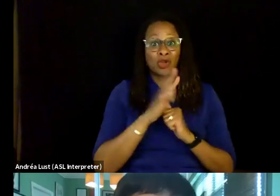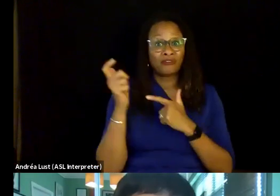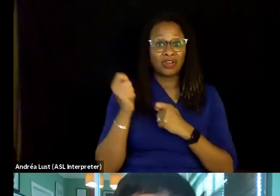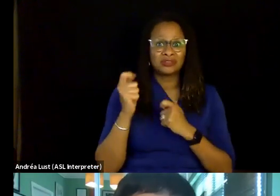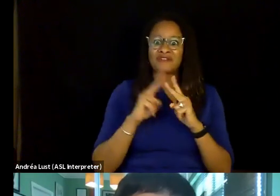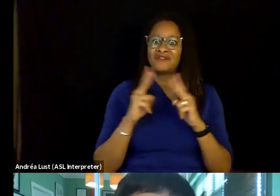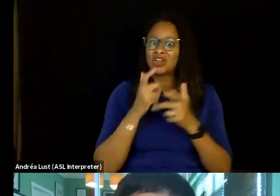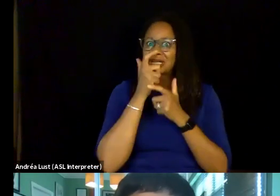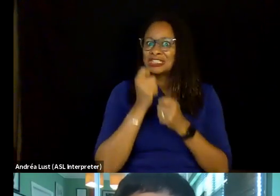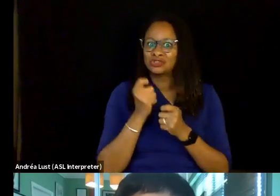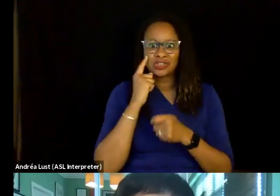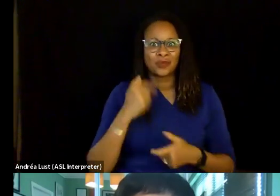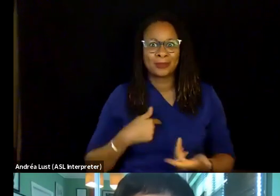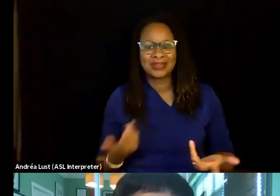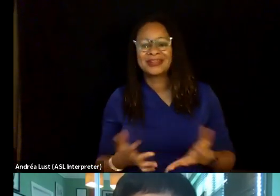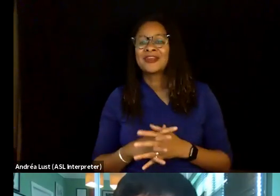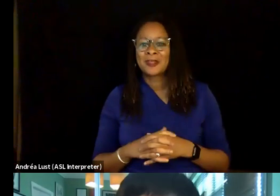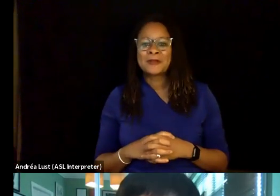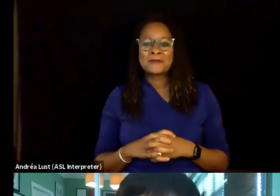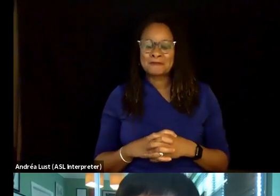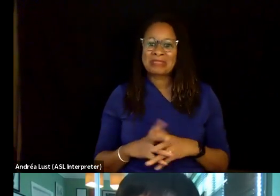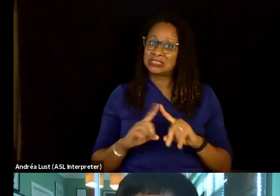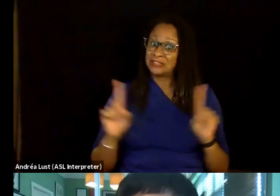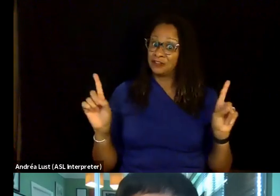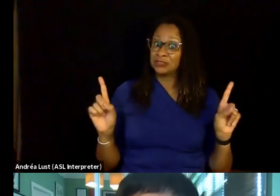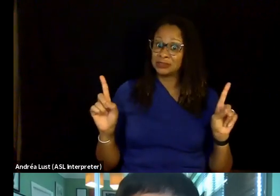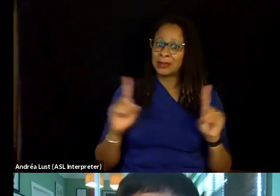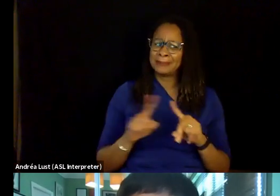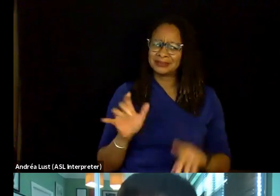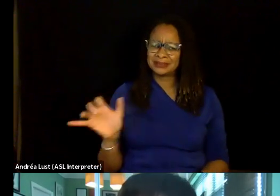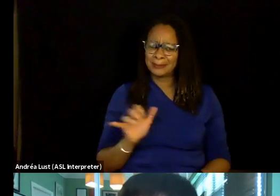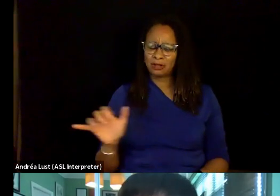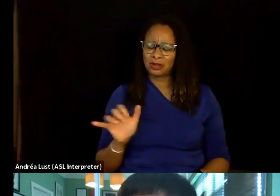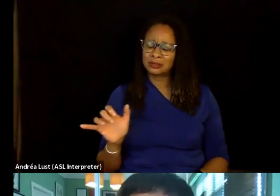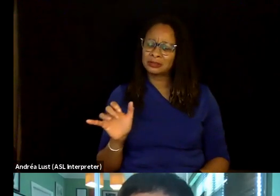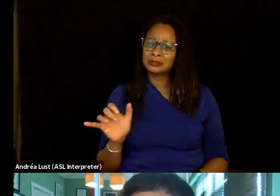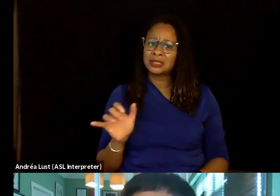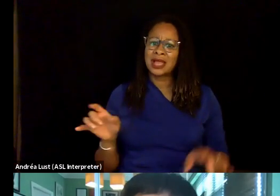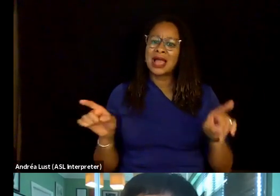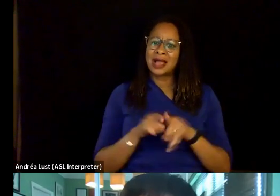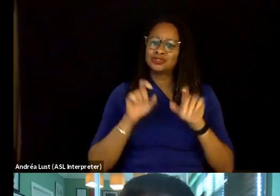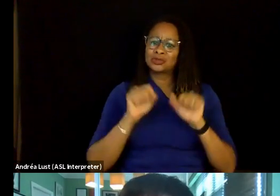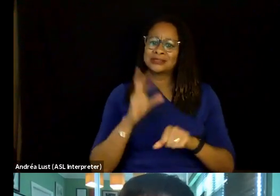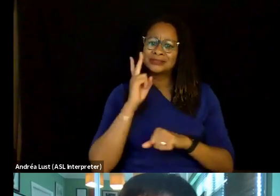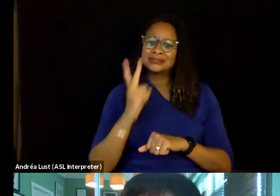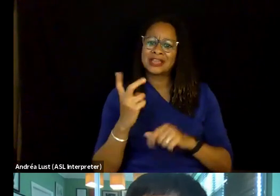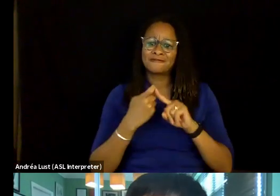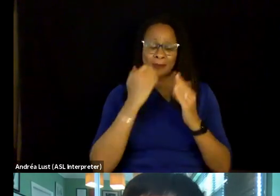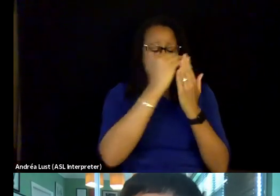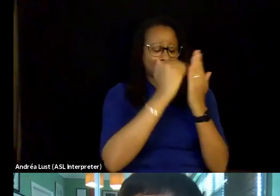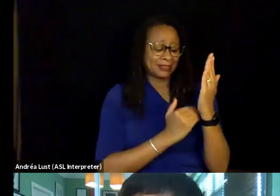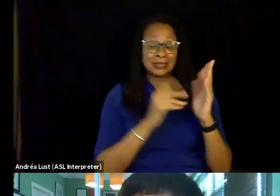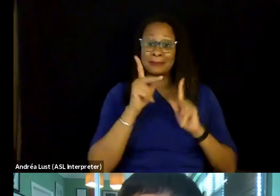very interesting to me because it's different and yet similar. And then, you know, as you can see from the list of the